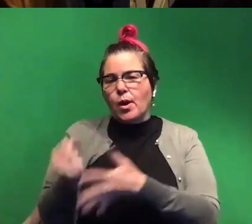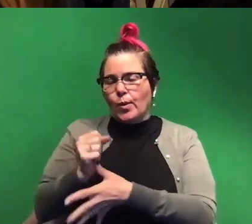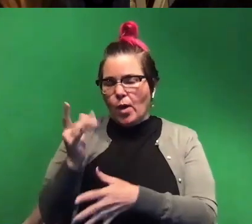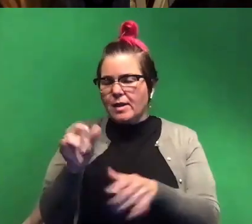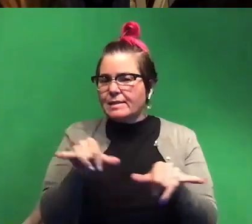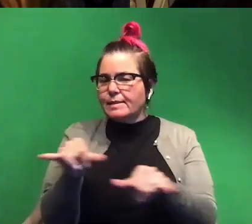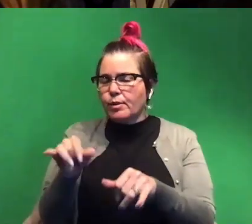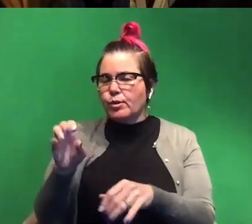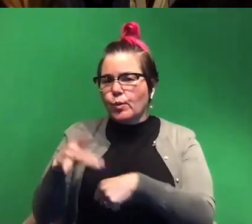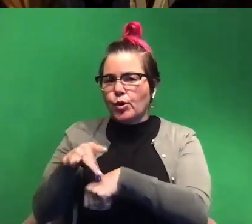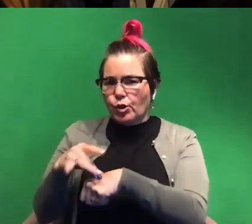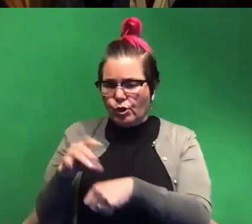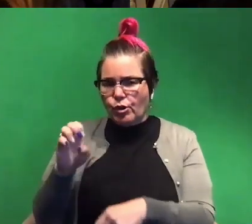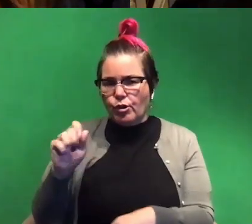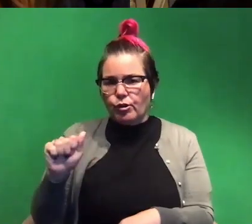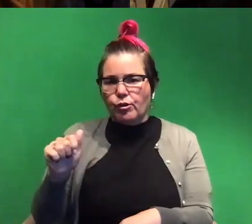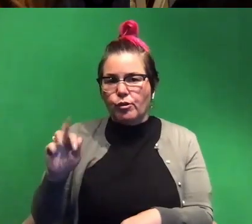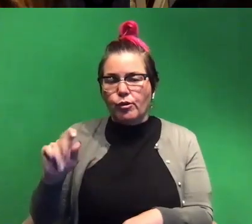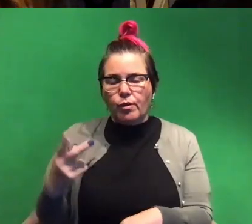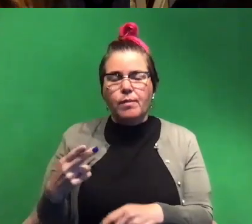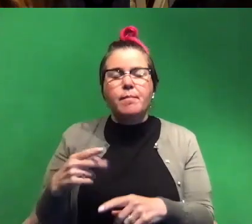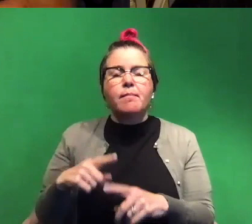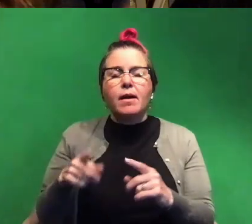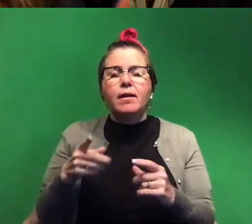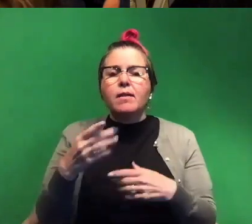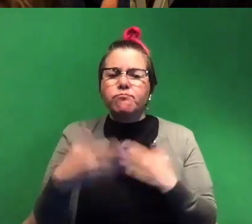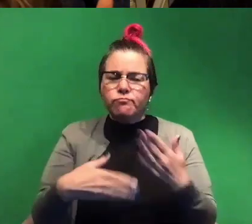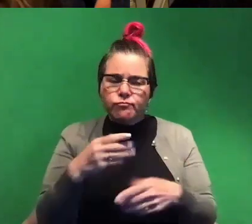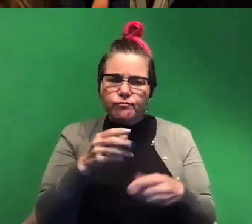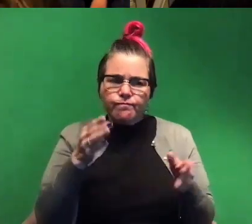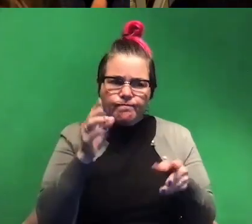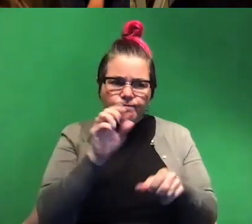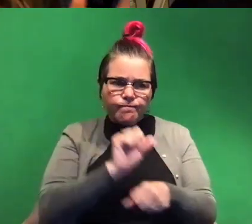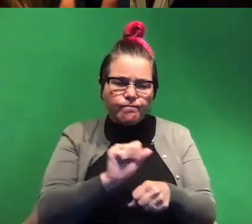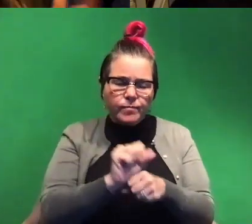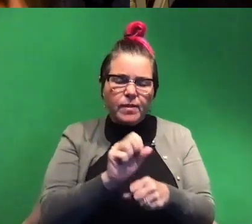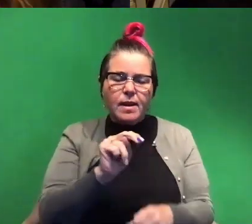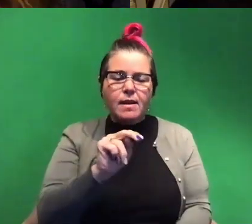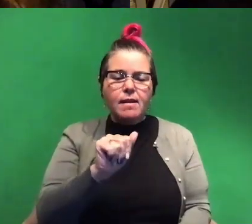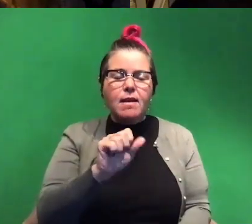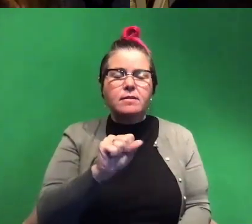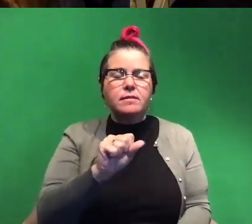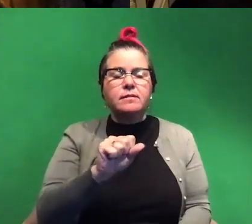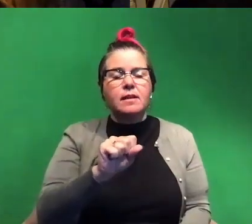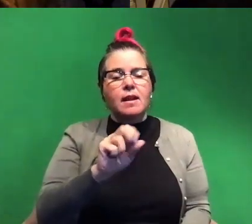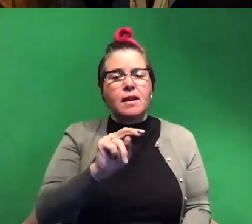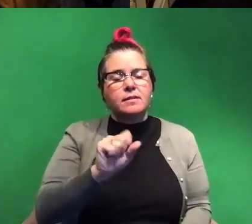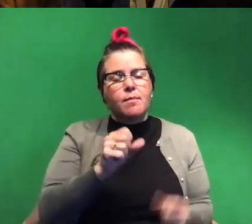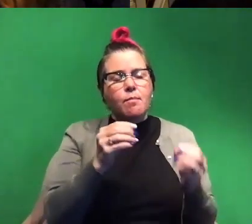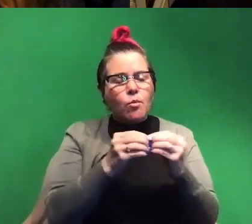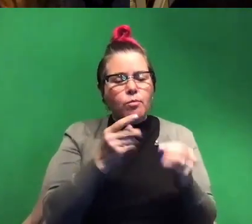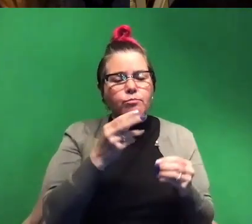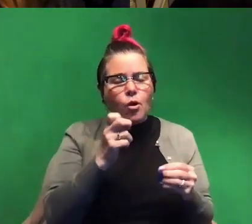But there definitely are stuff in the works from the NASA Jet Propulsion Lab about more probes to explore